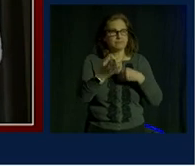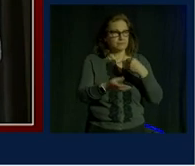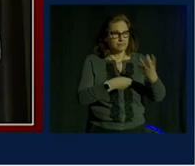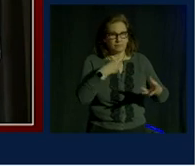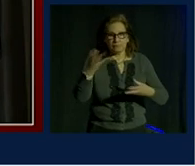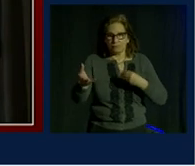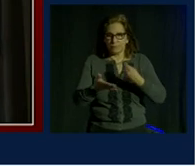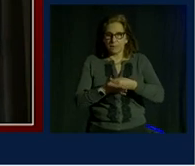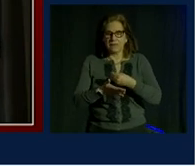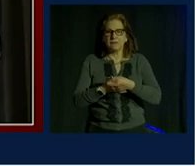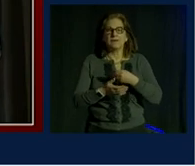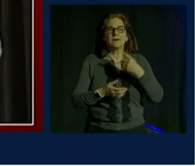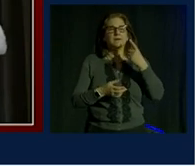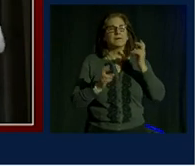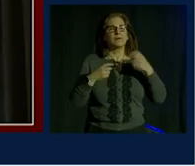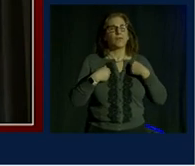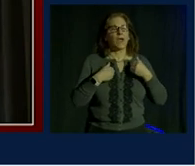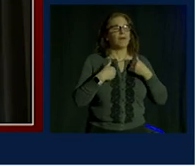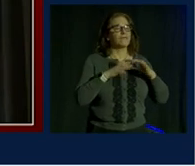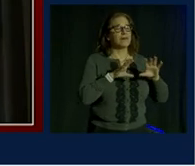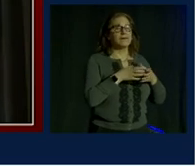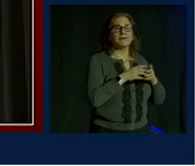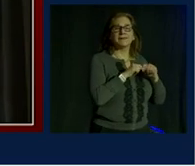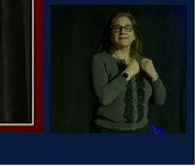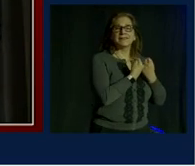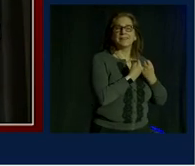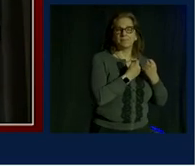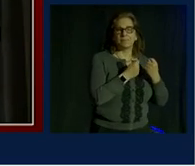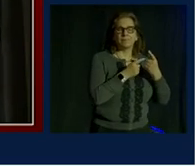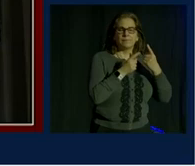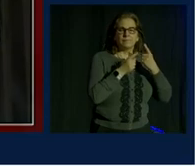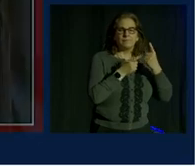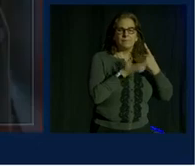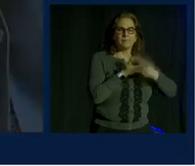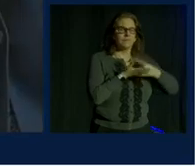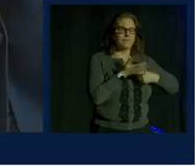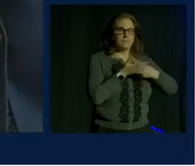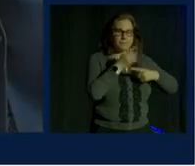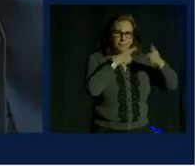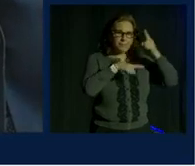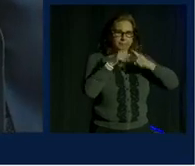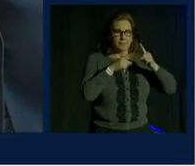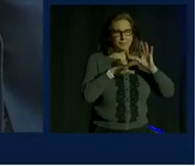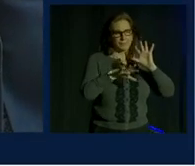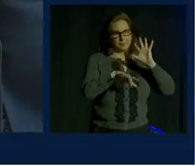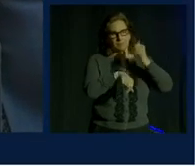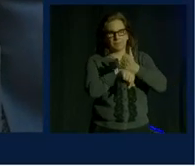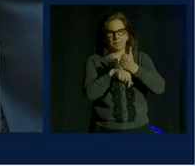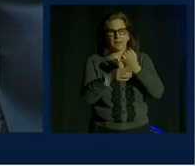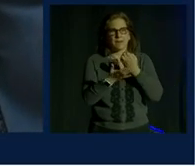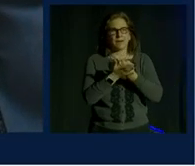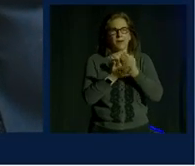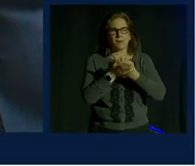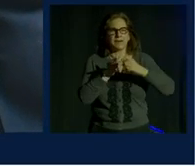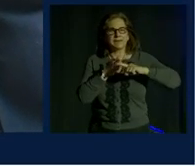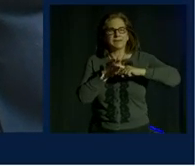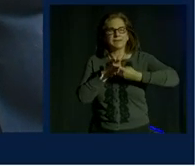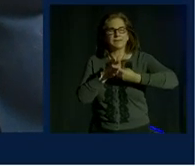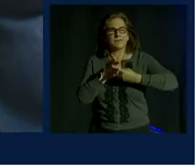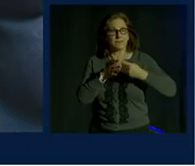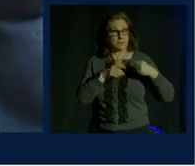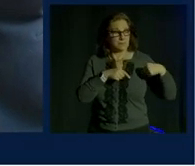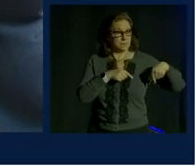that provide a data-driven evidence needed to establish public policy goals that are going to help and benefit Black and